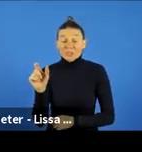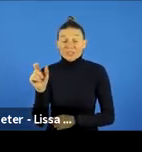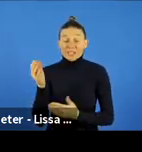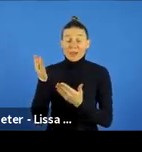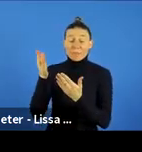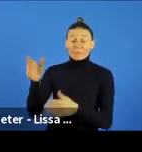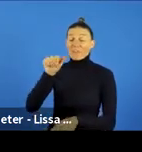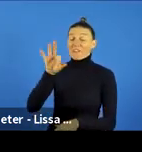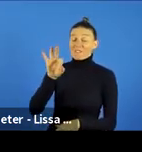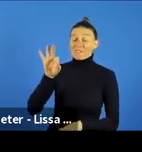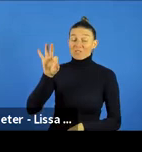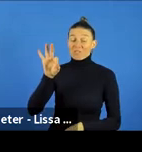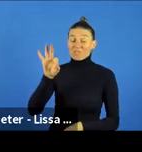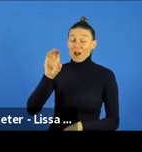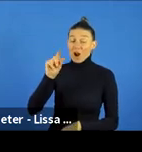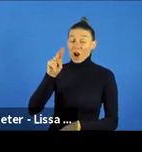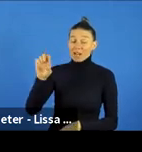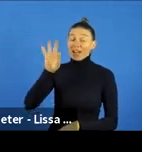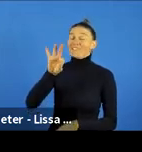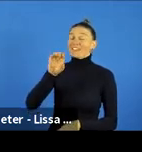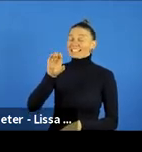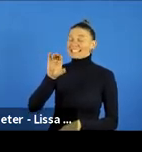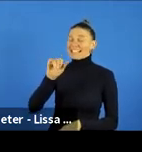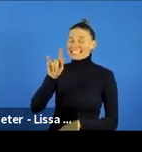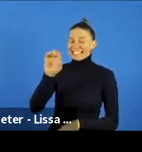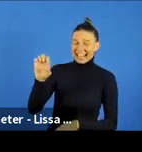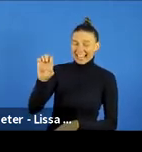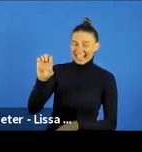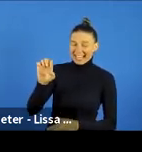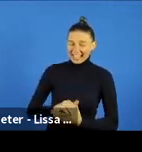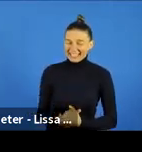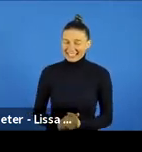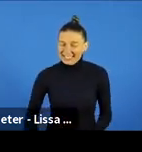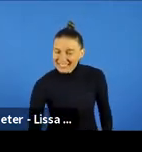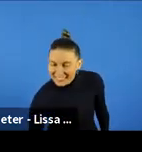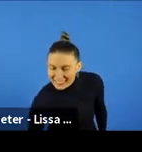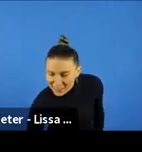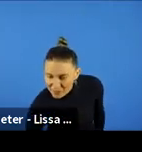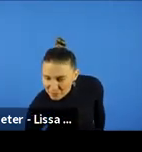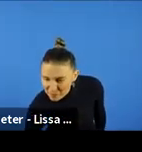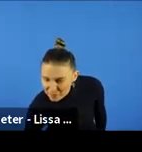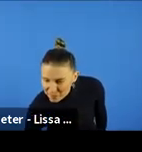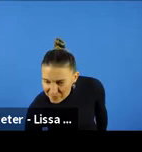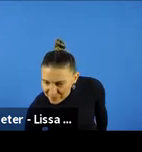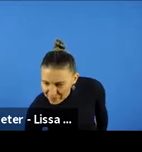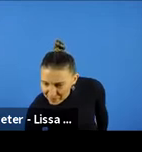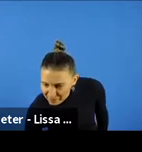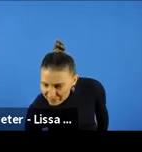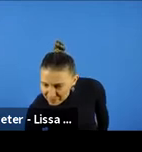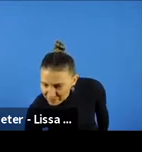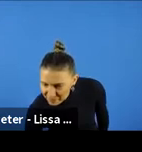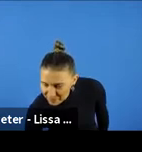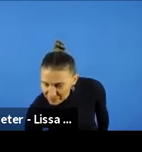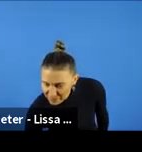Managing Director of Facility. So for Faye Cornu, the floor is yours. Thank